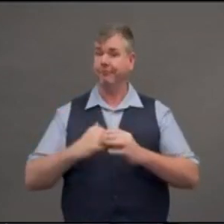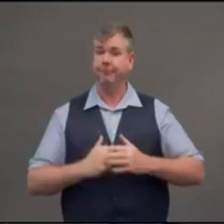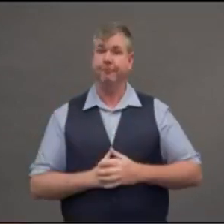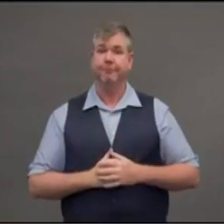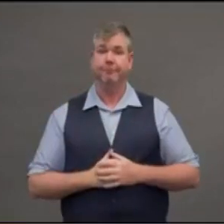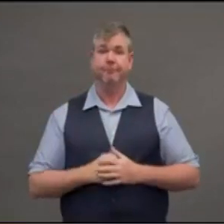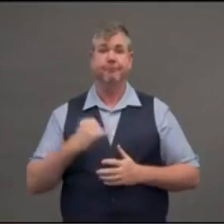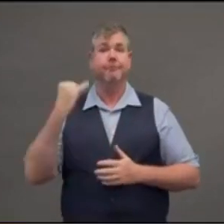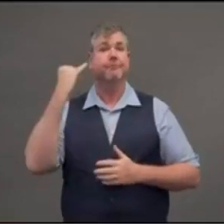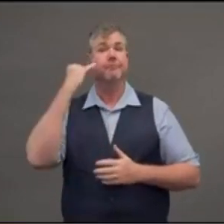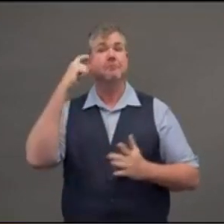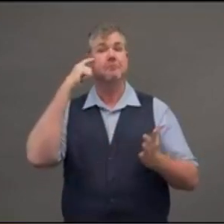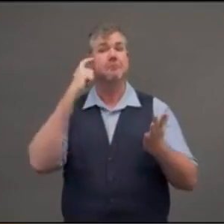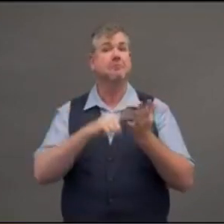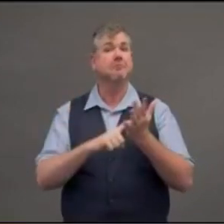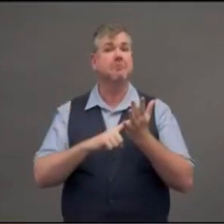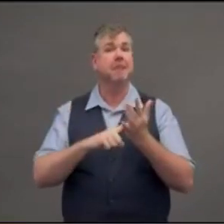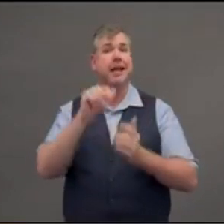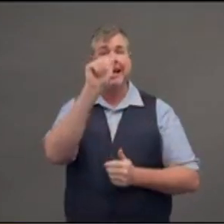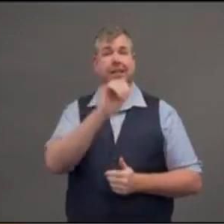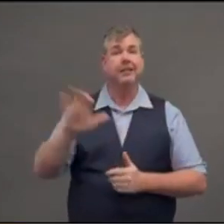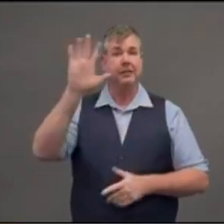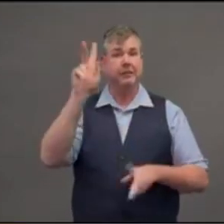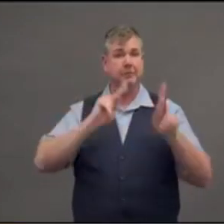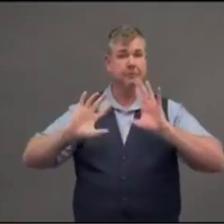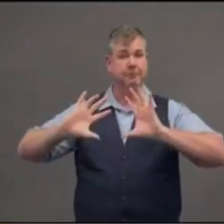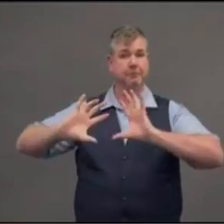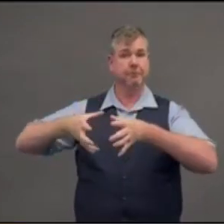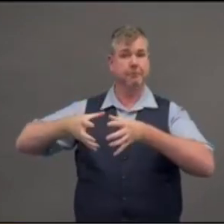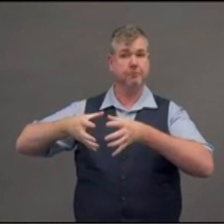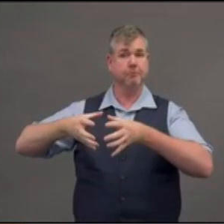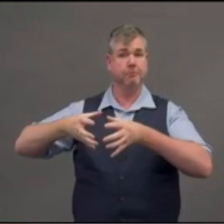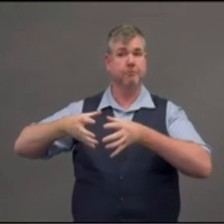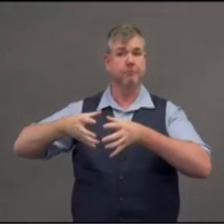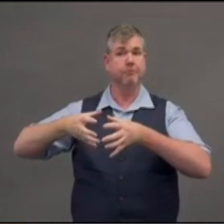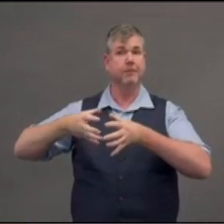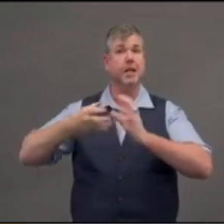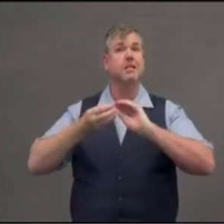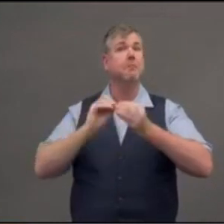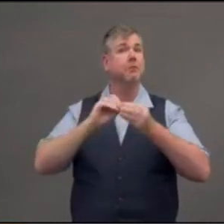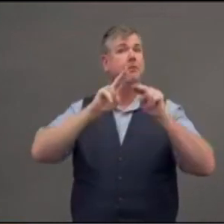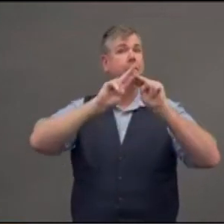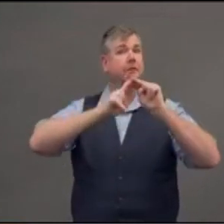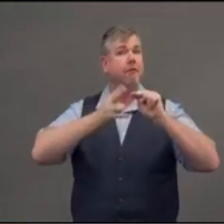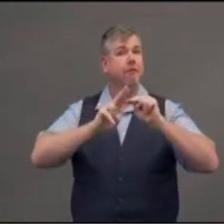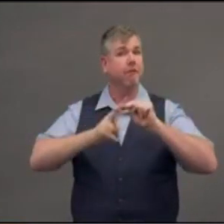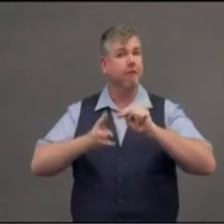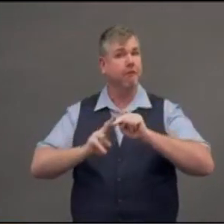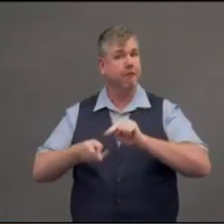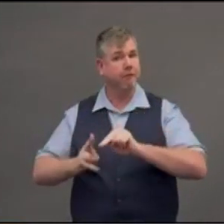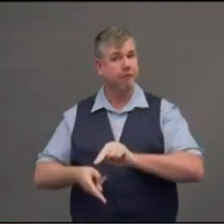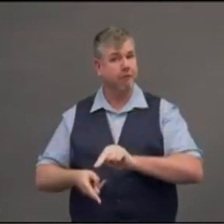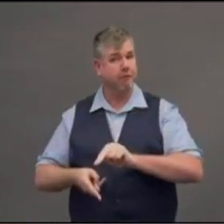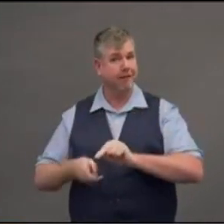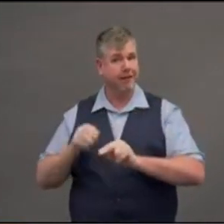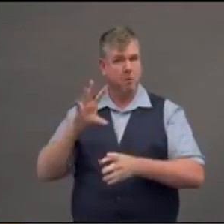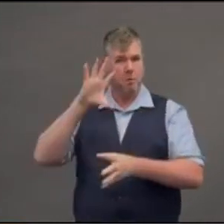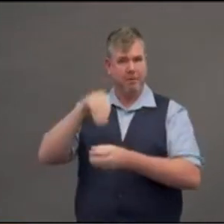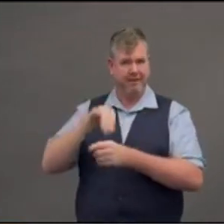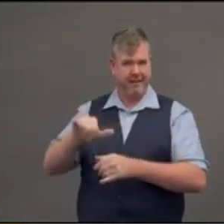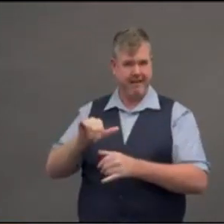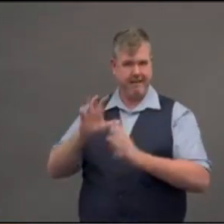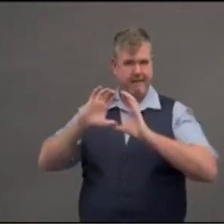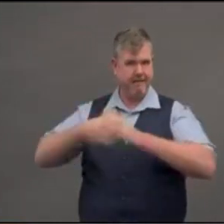Asian population, the numbers continue to fall in this group. So that is promising